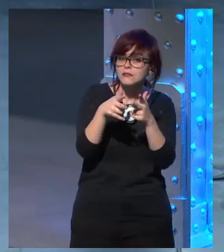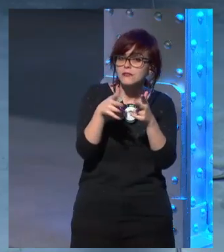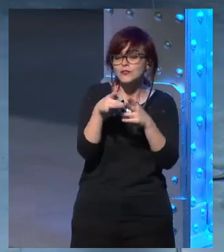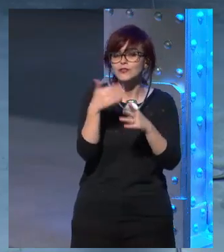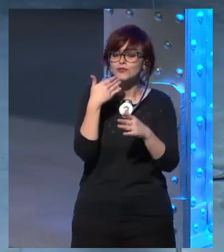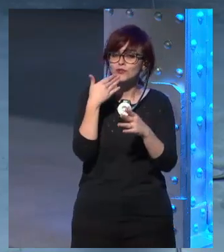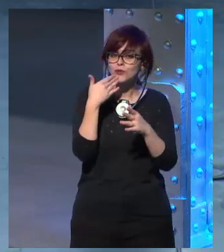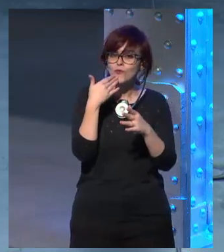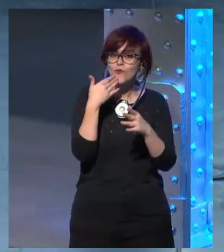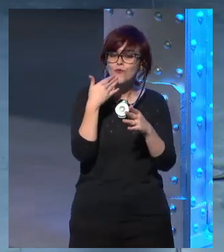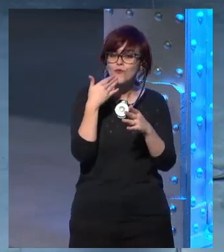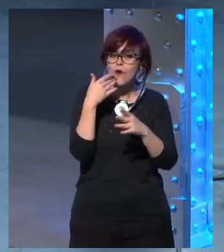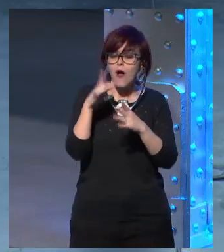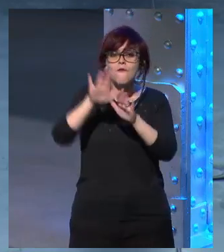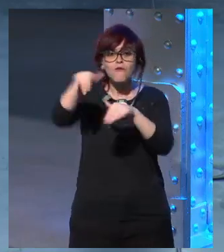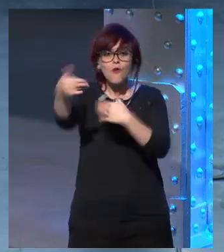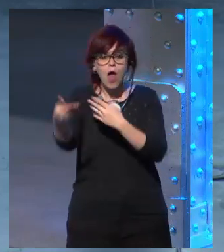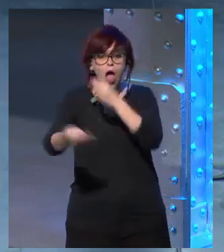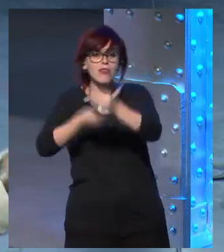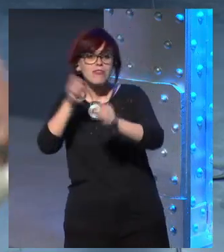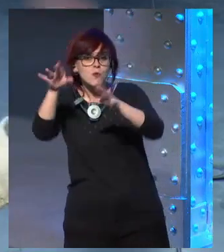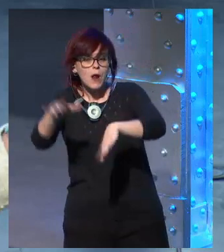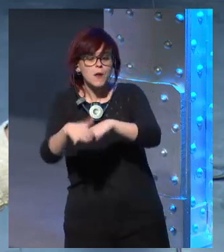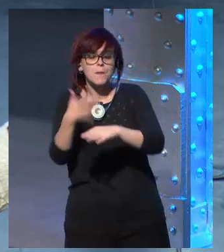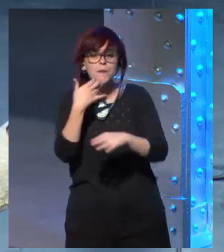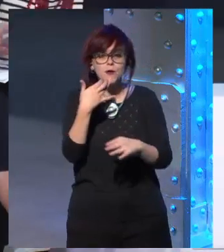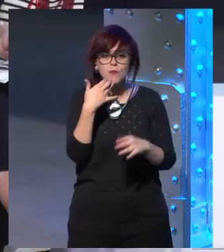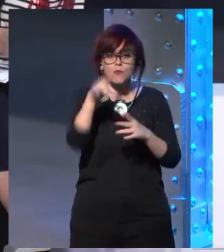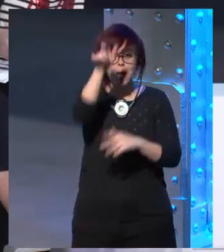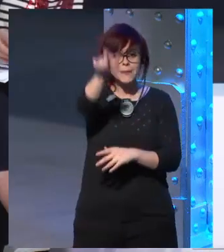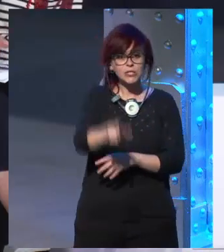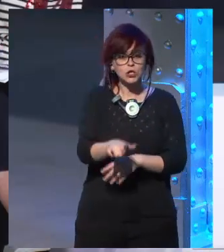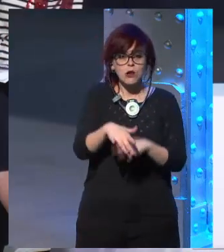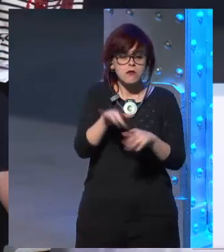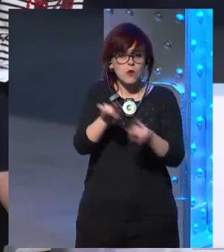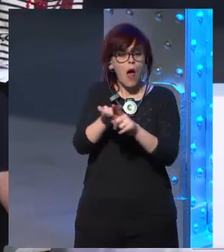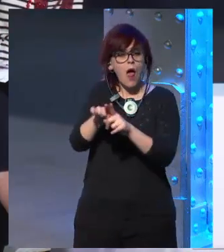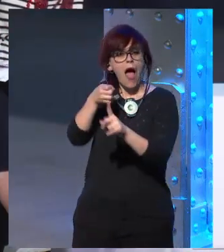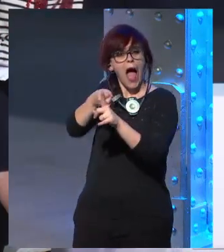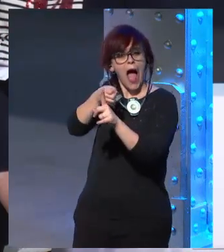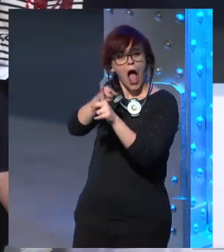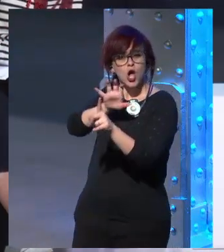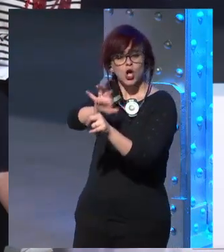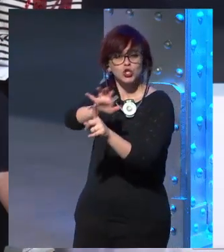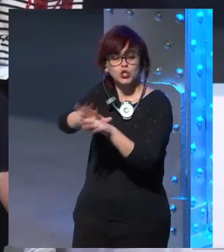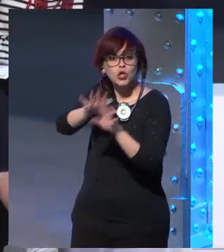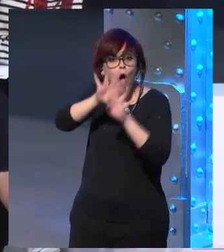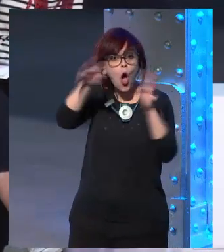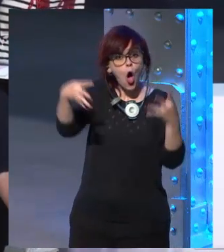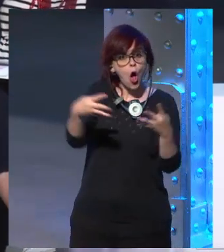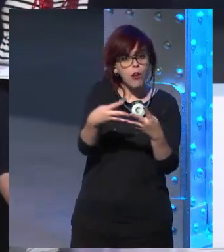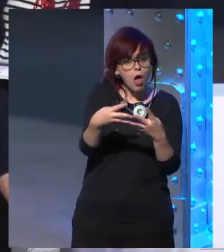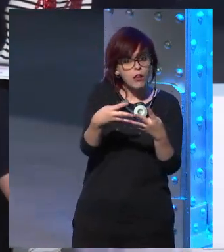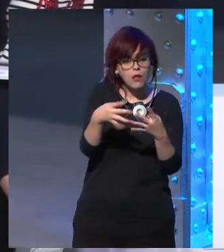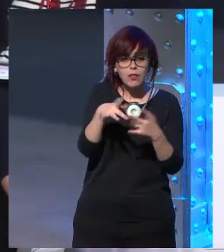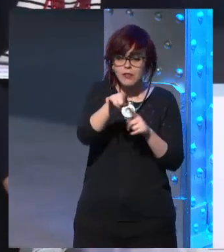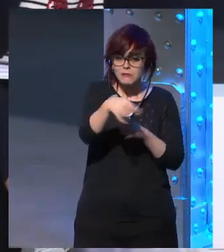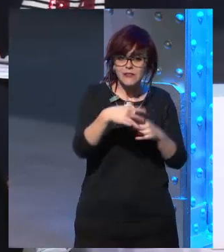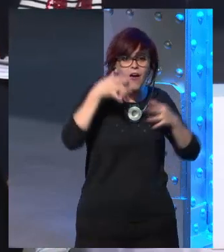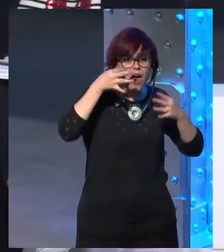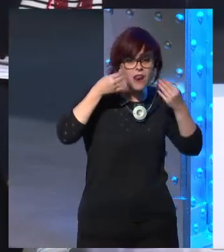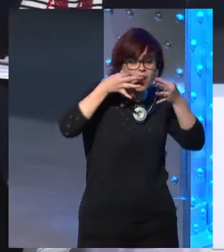a kid bullies in face-to-face and offline world, they're going to bully online. If they cheat